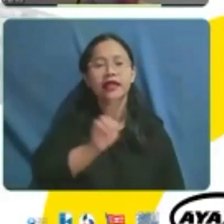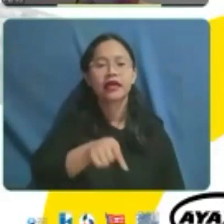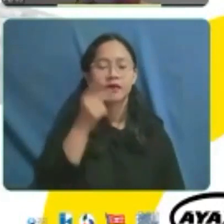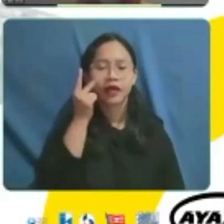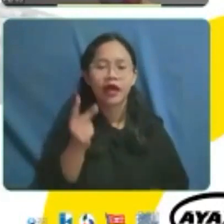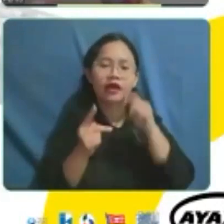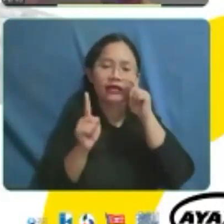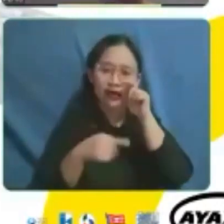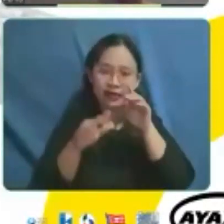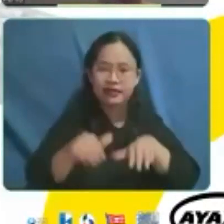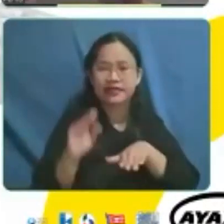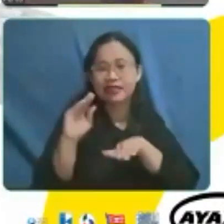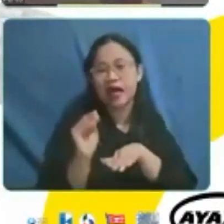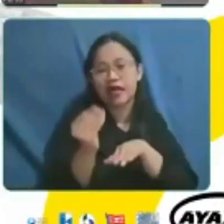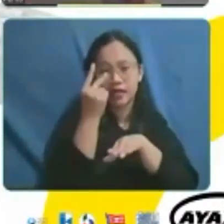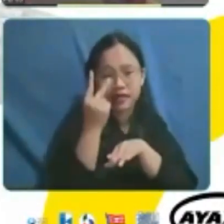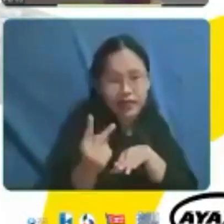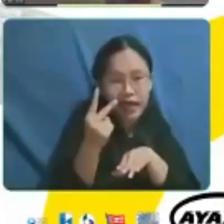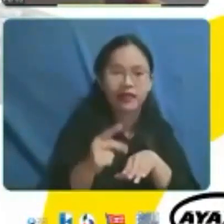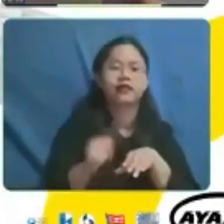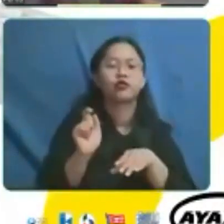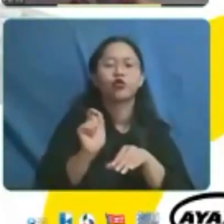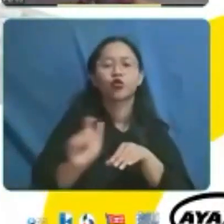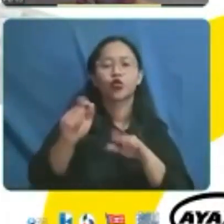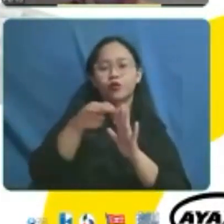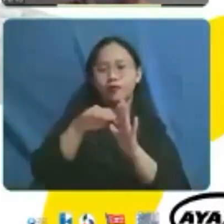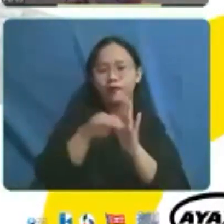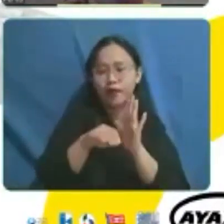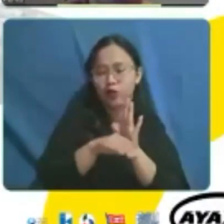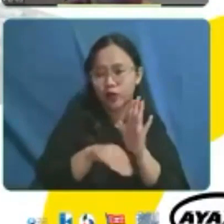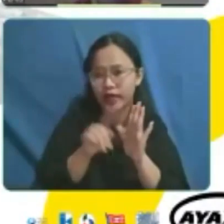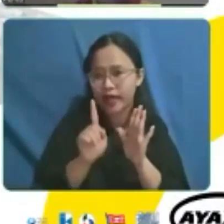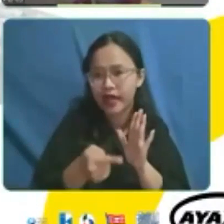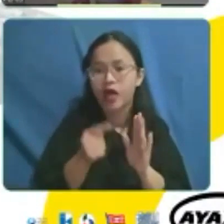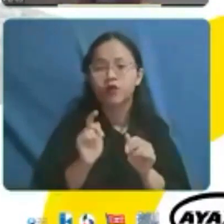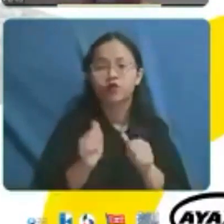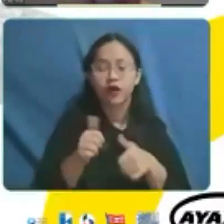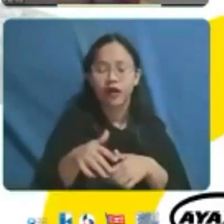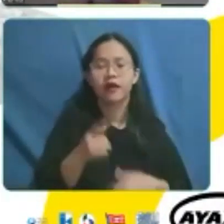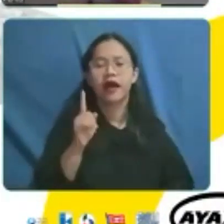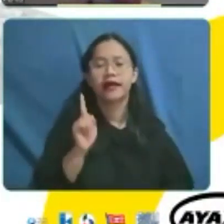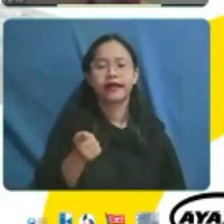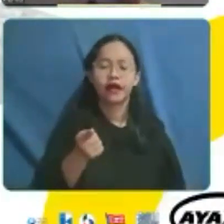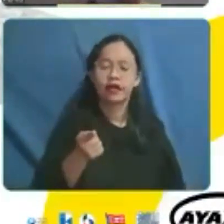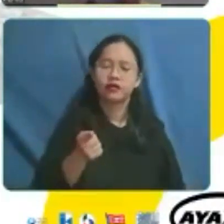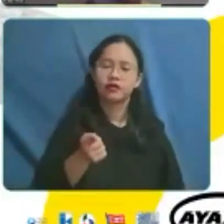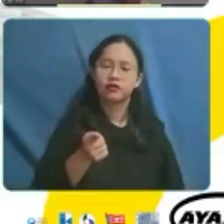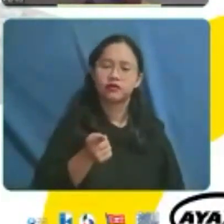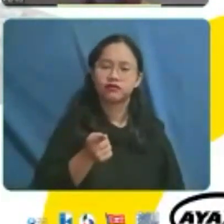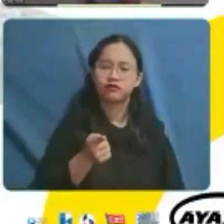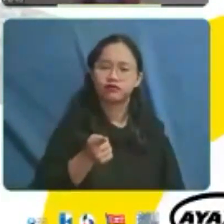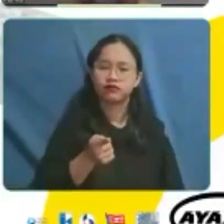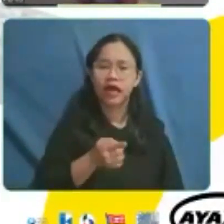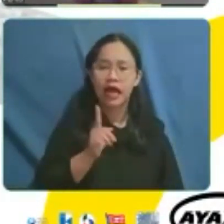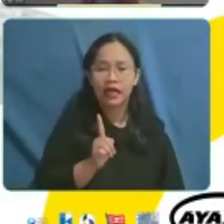And meanwhile, what do we do on the side of awareness? So CHIMSA, which is the Indonesia Center for Medical